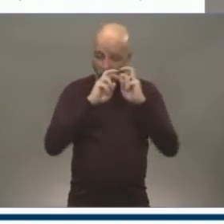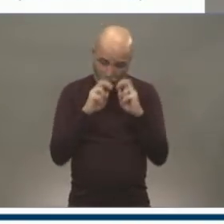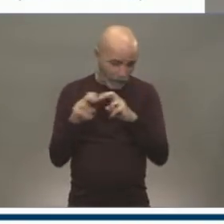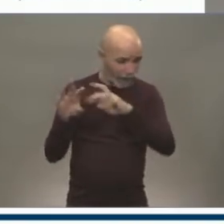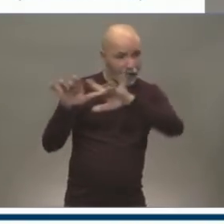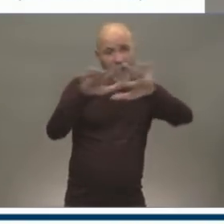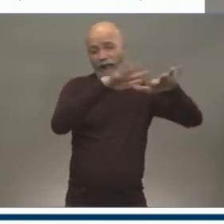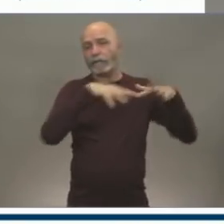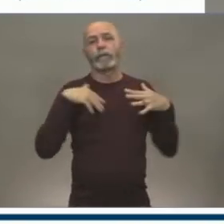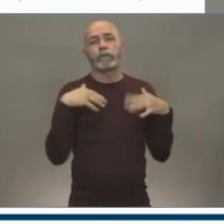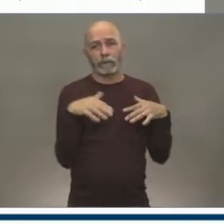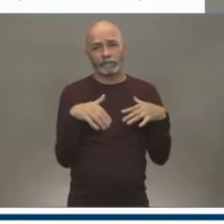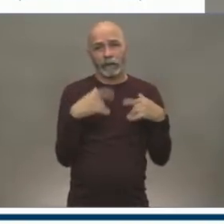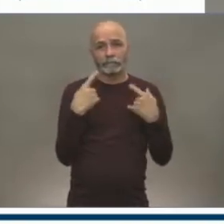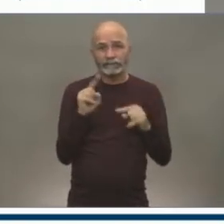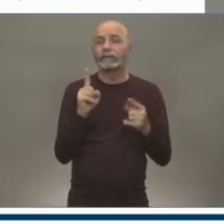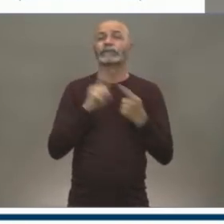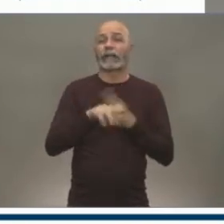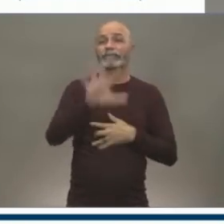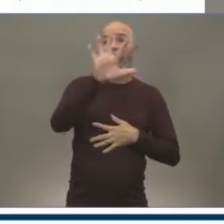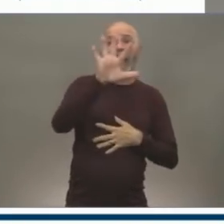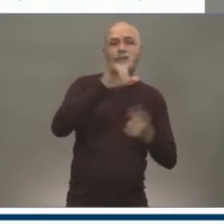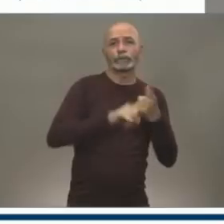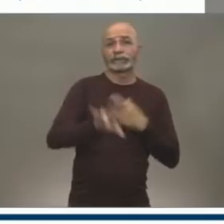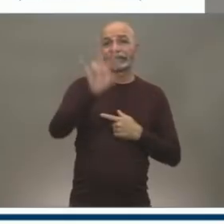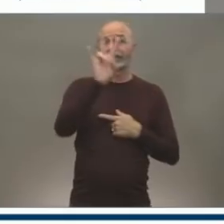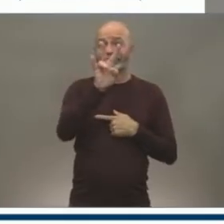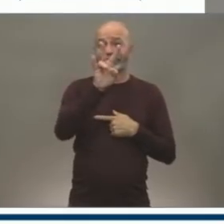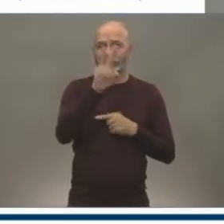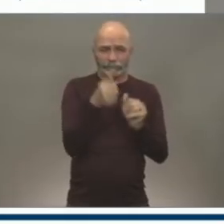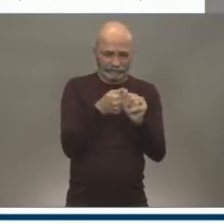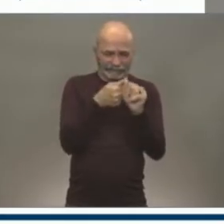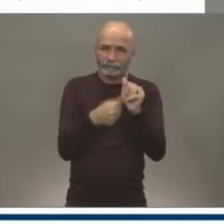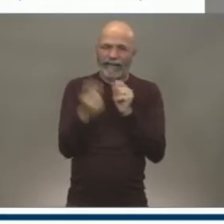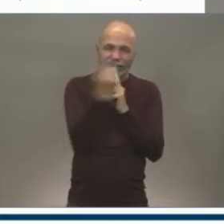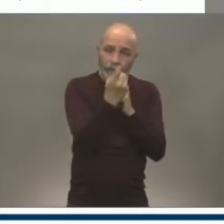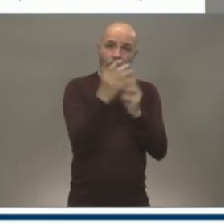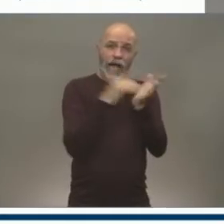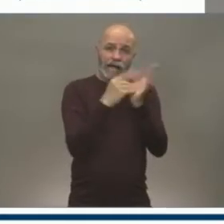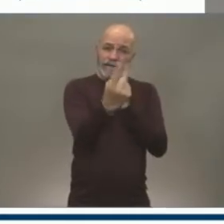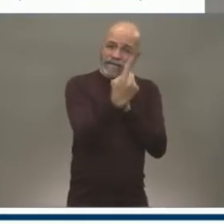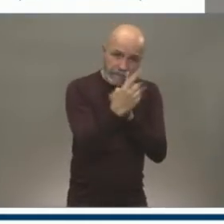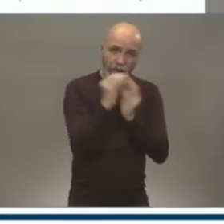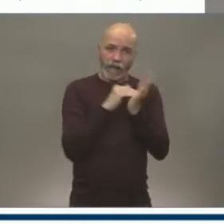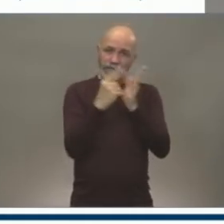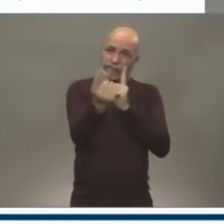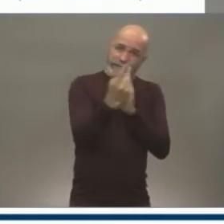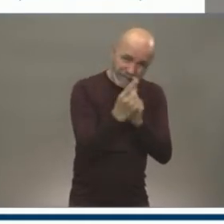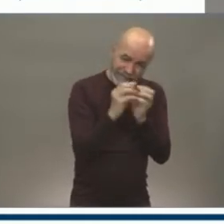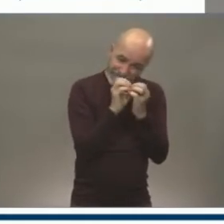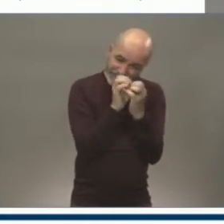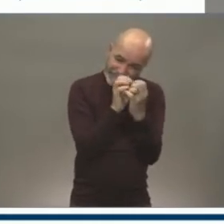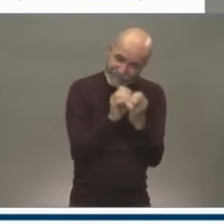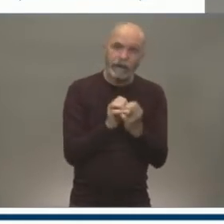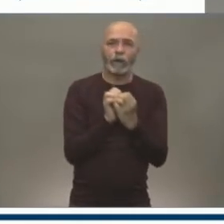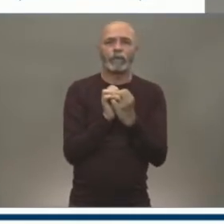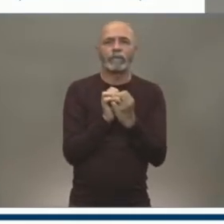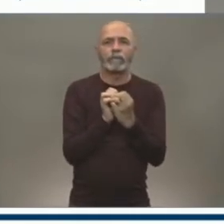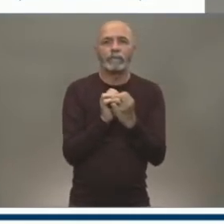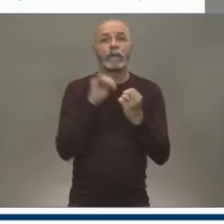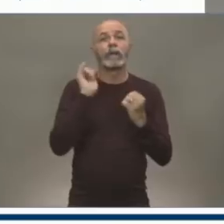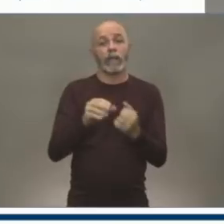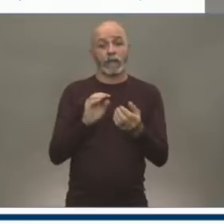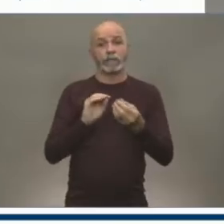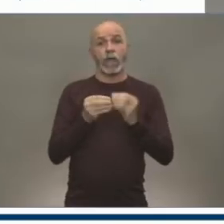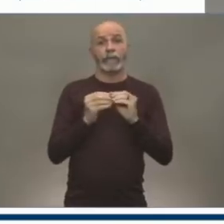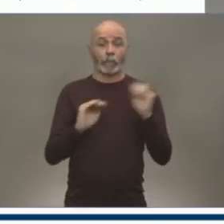close contacts per case on average. When our case numbers are consistently low, 2 or 3 cases per day